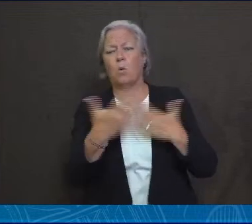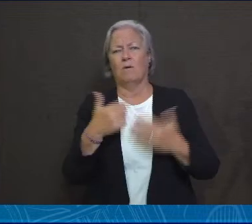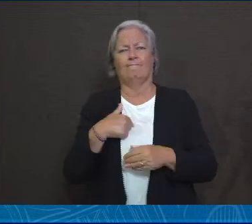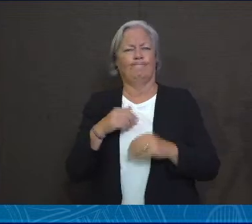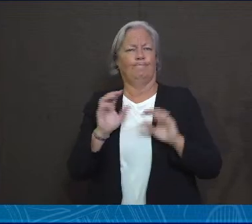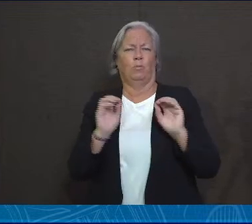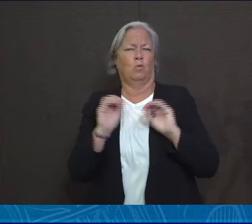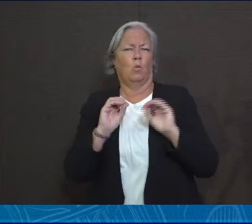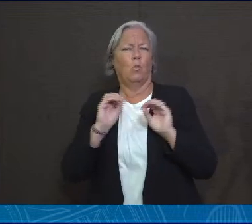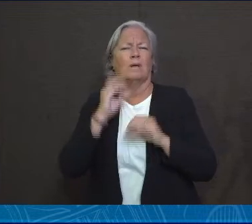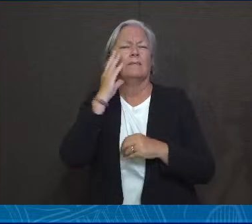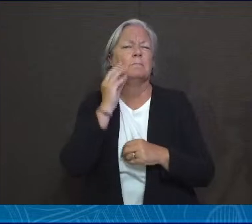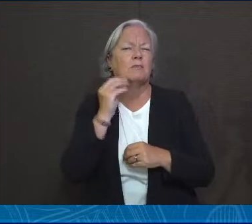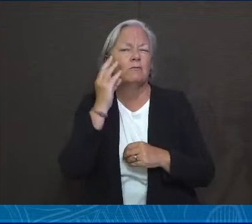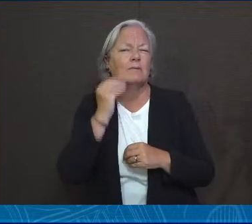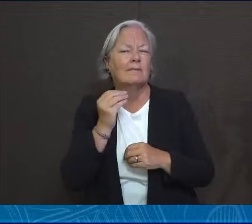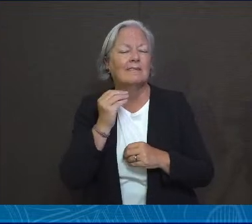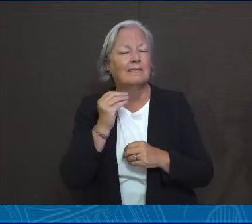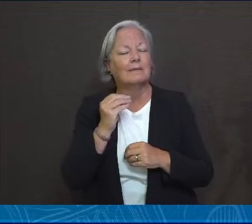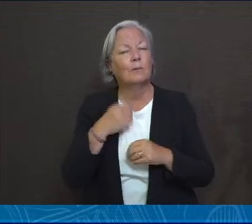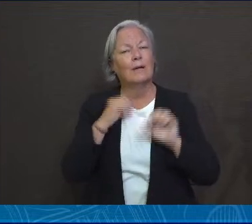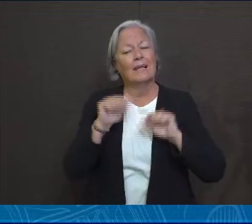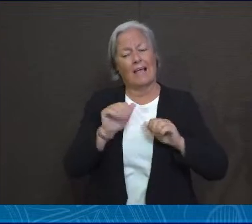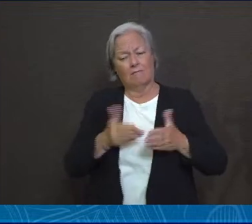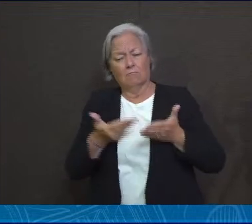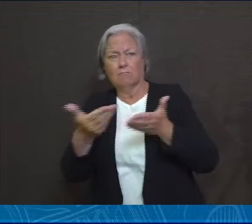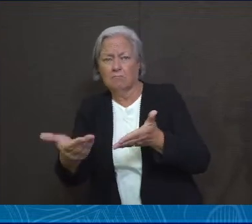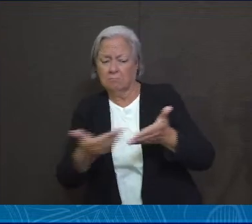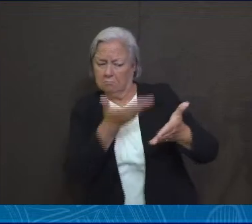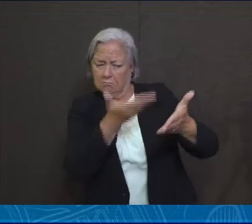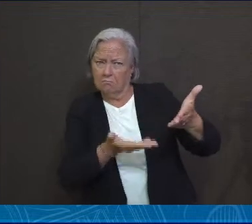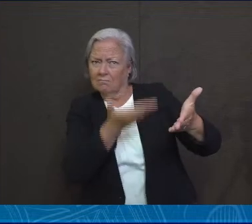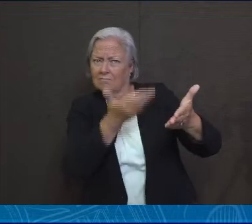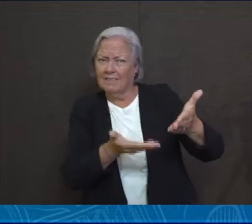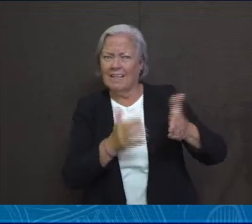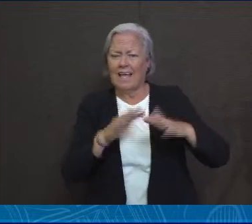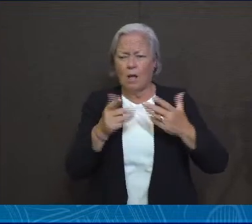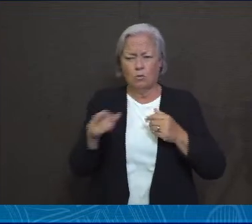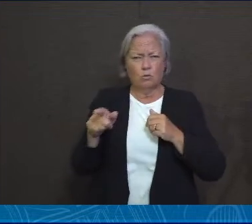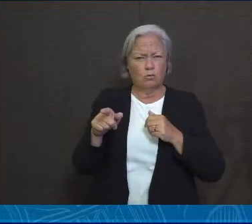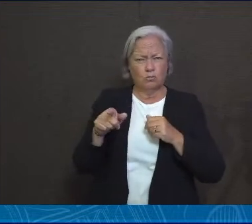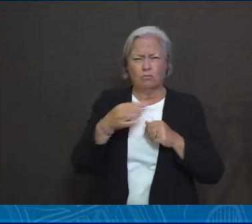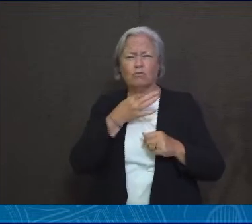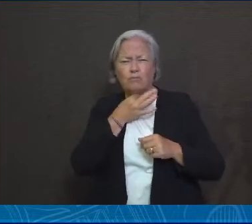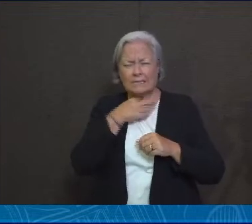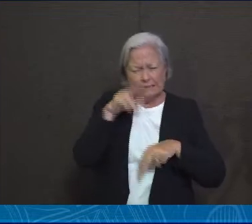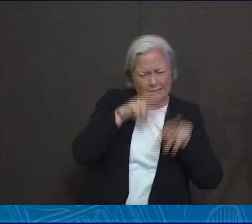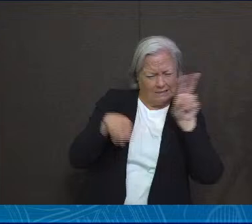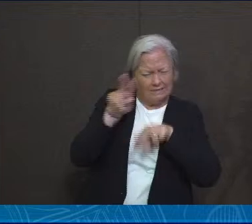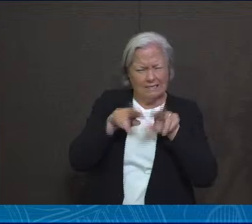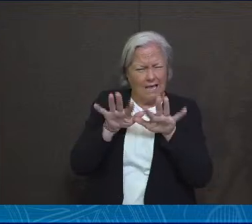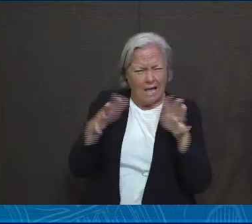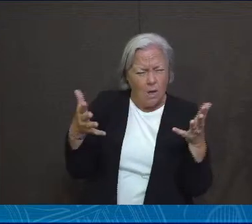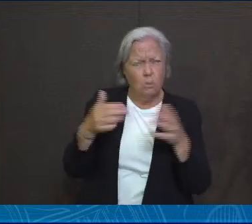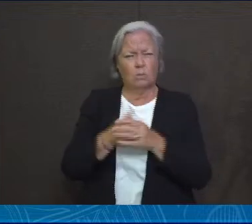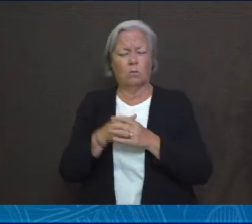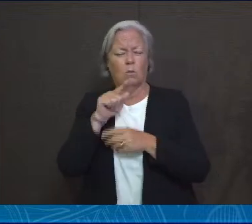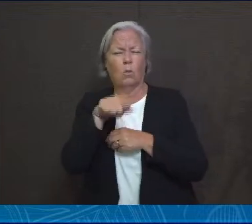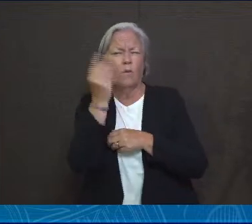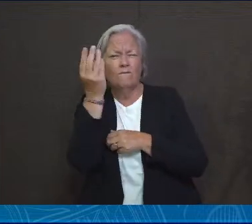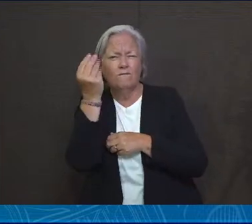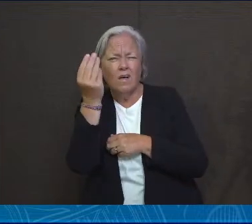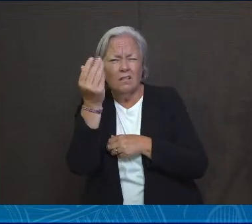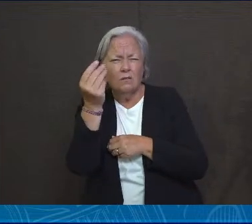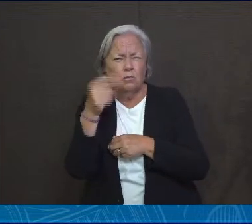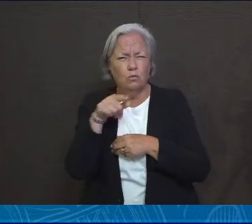do provide tools in terms of providing, how do you do risk assessment? How do you deal with financial models, whether it's a